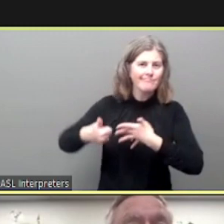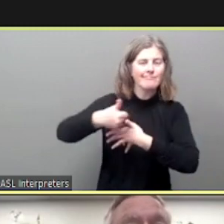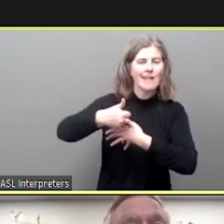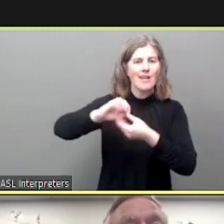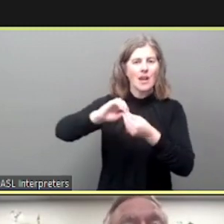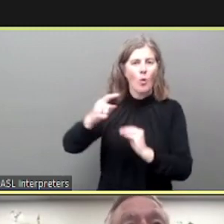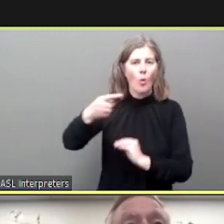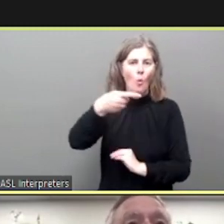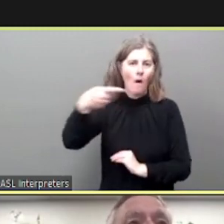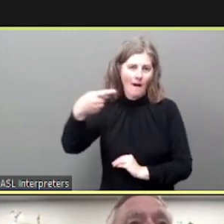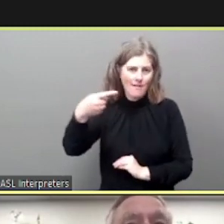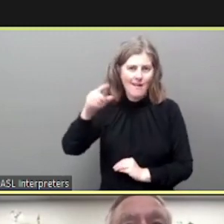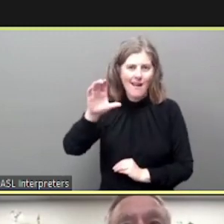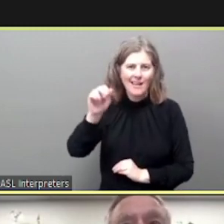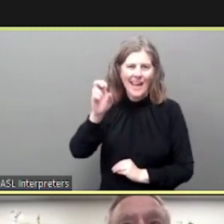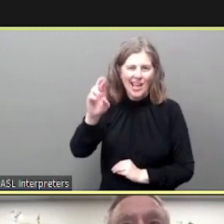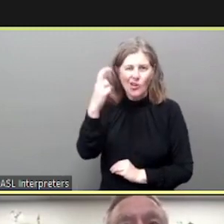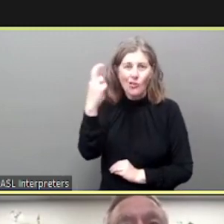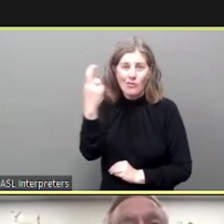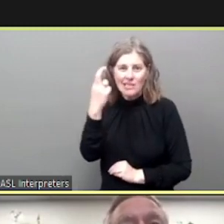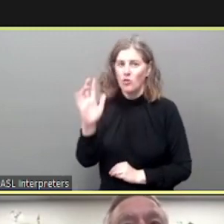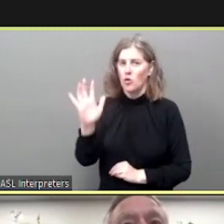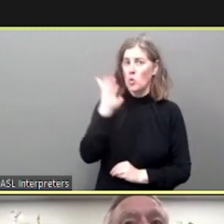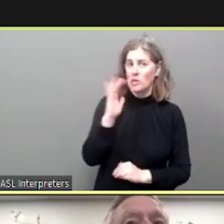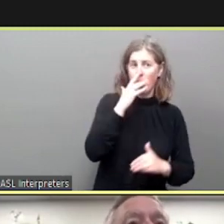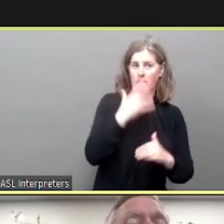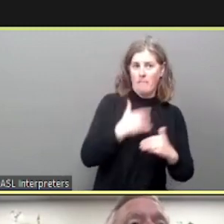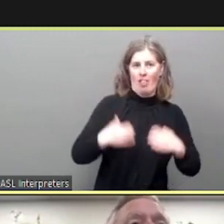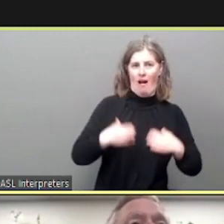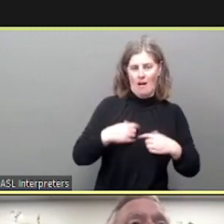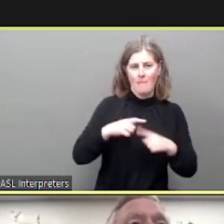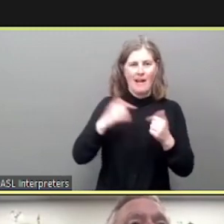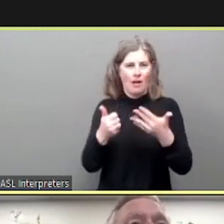worldwide. Used to be lung cancer. Next slide,